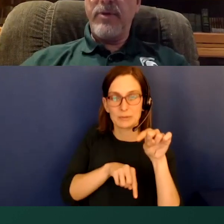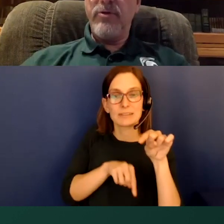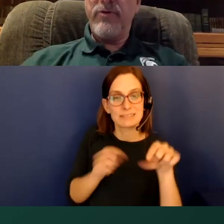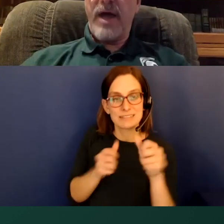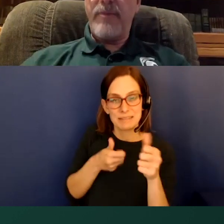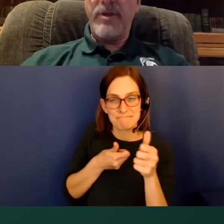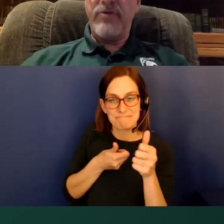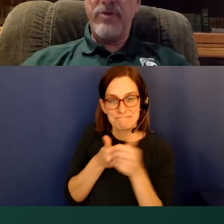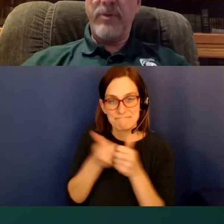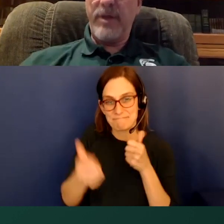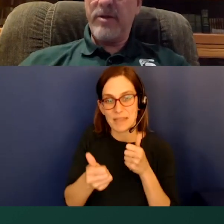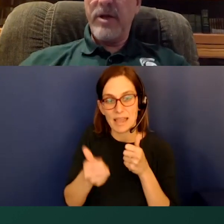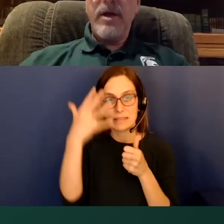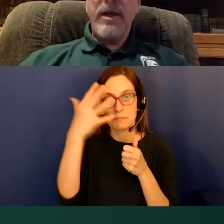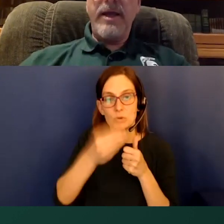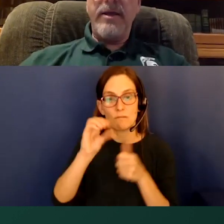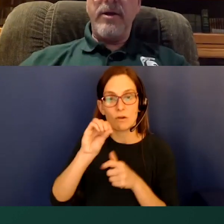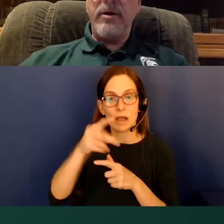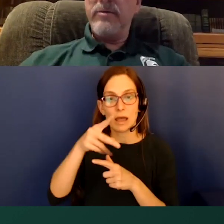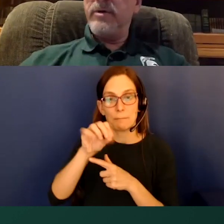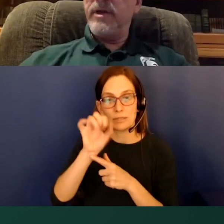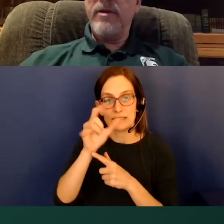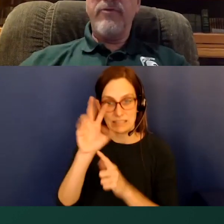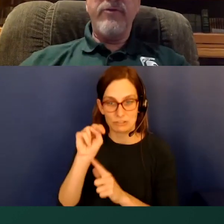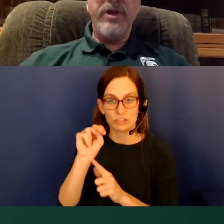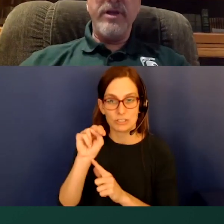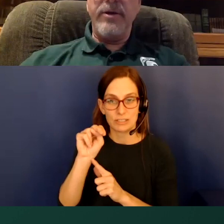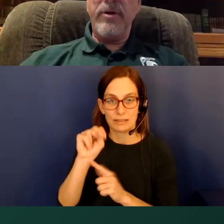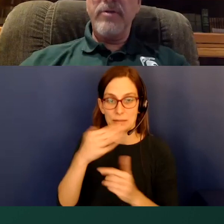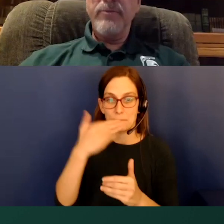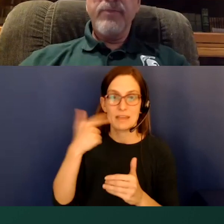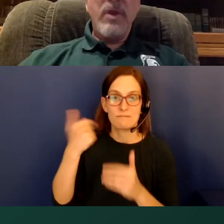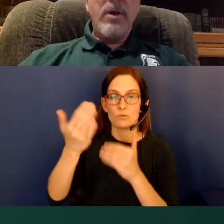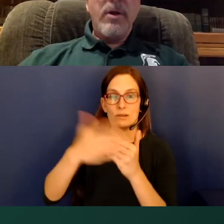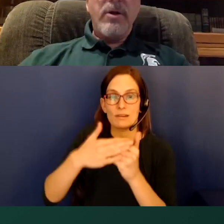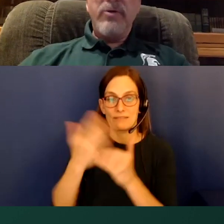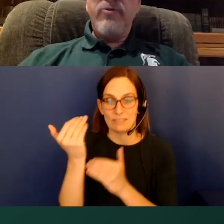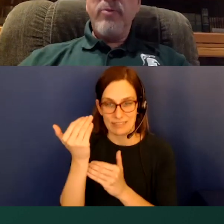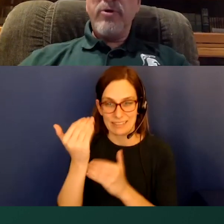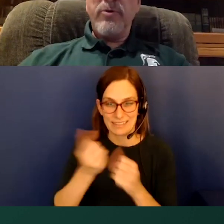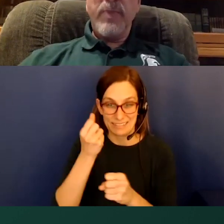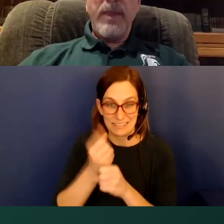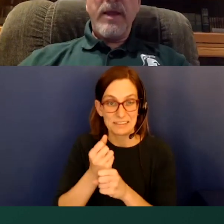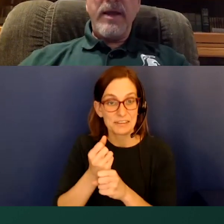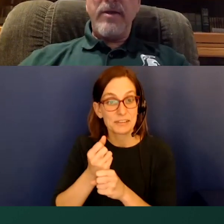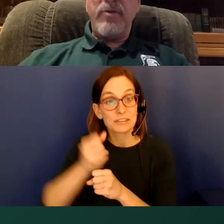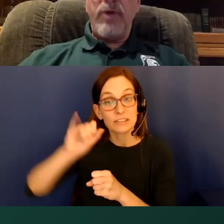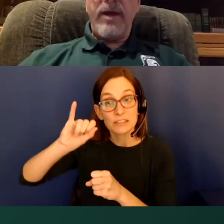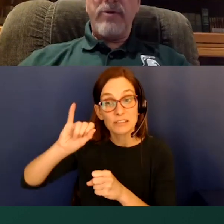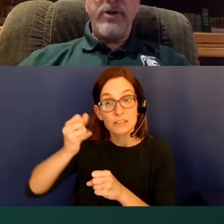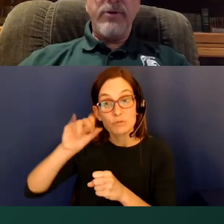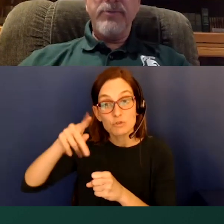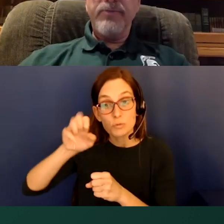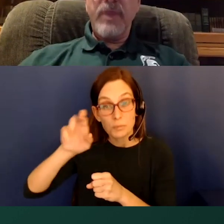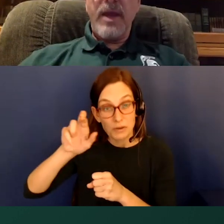a beautiful opposition, the best in the next 15 years. Jupiter is way